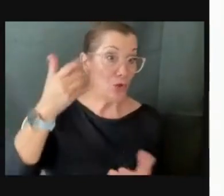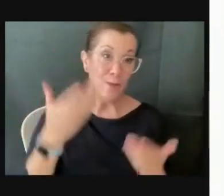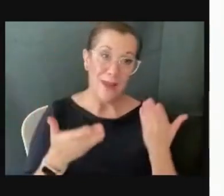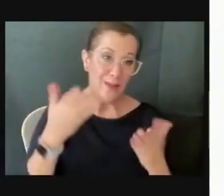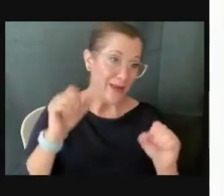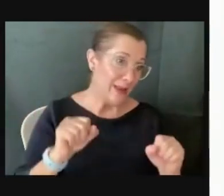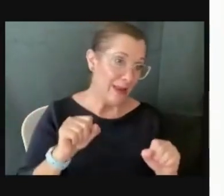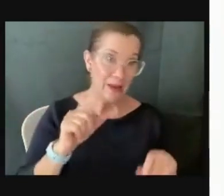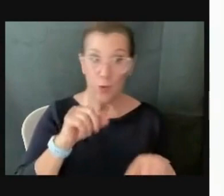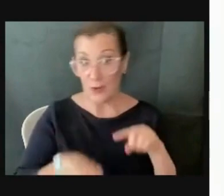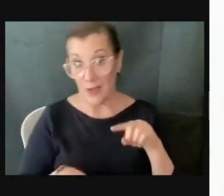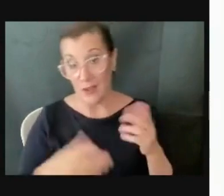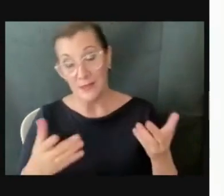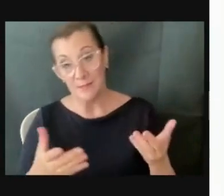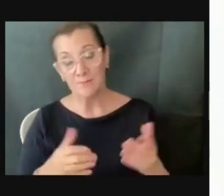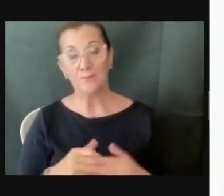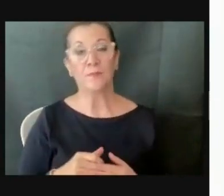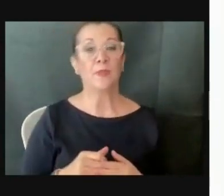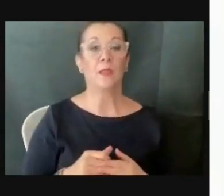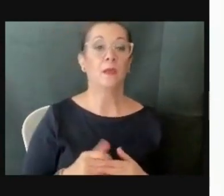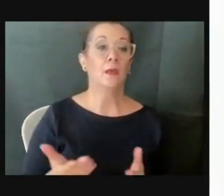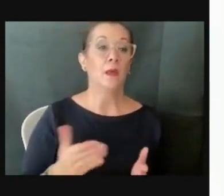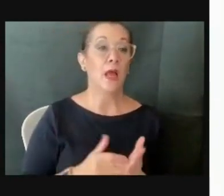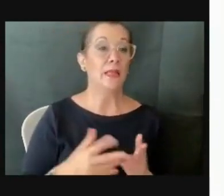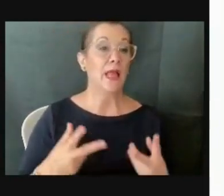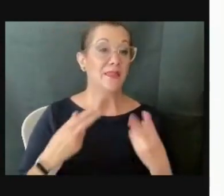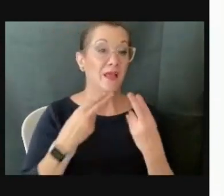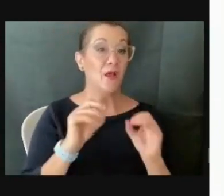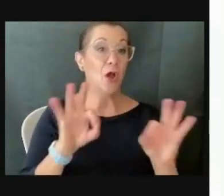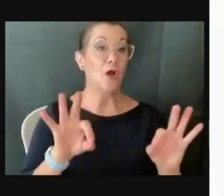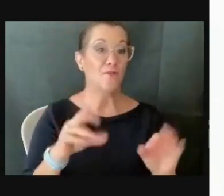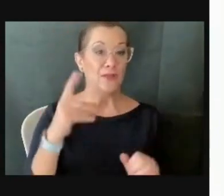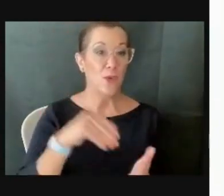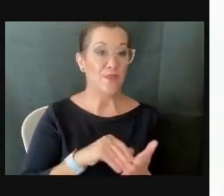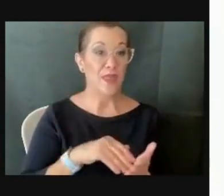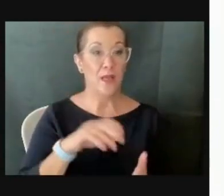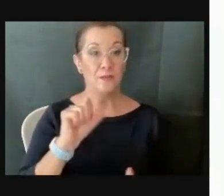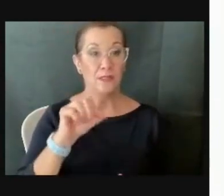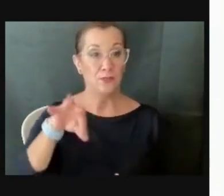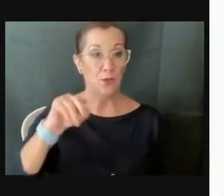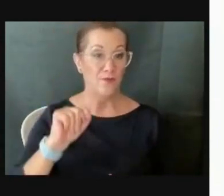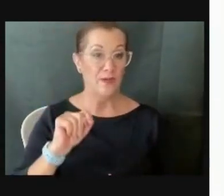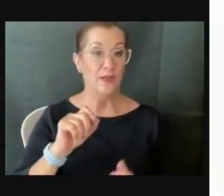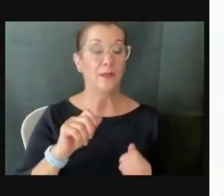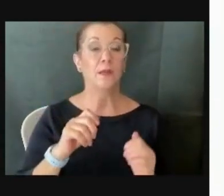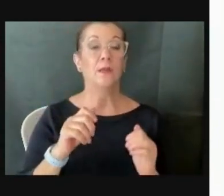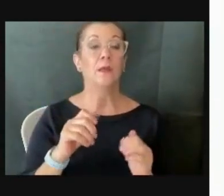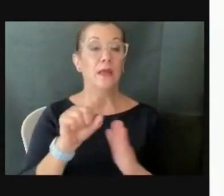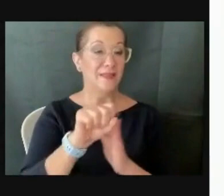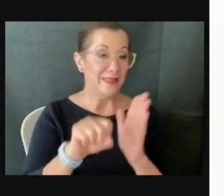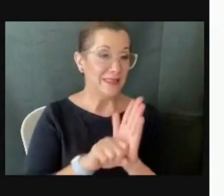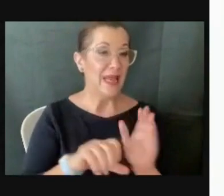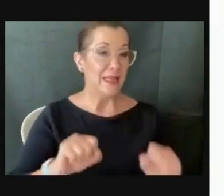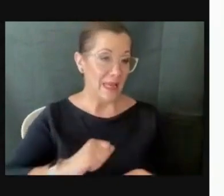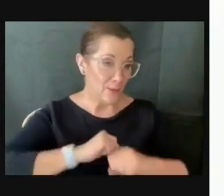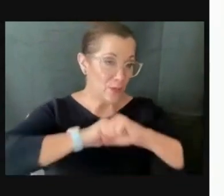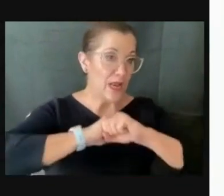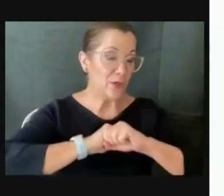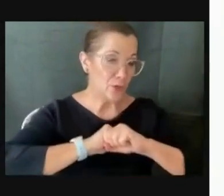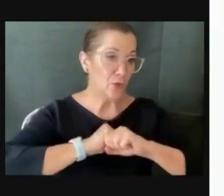to. And again, the cutoff is basically 1,000 square feet, where the state protects you and says you're allowed to build up to that